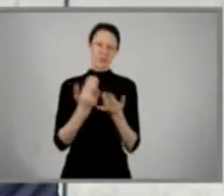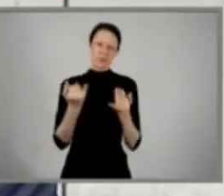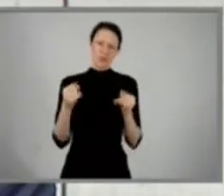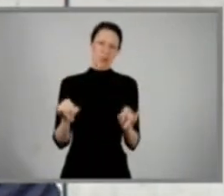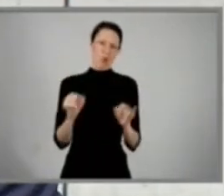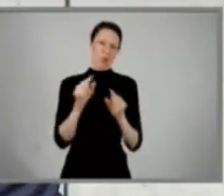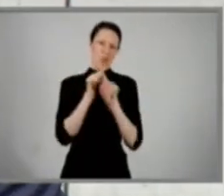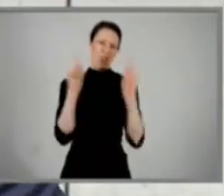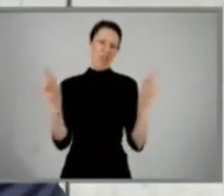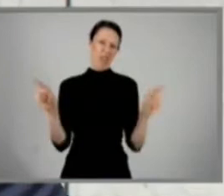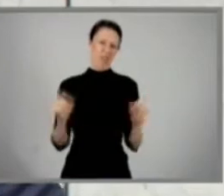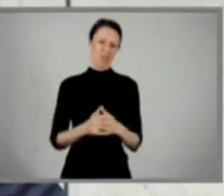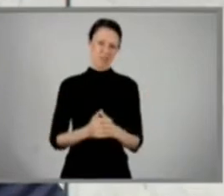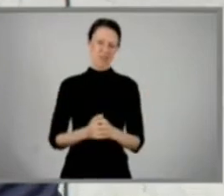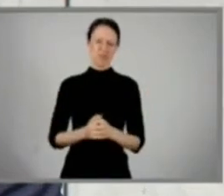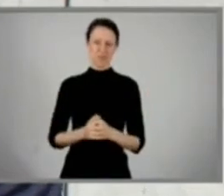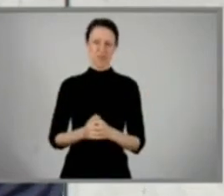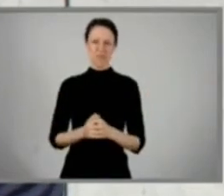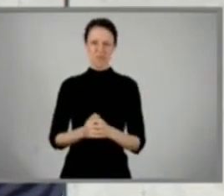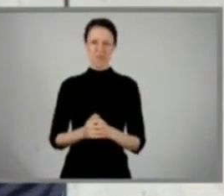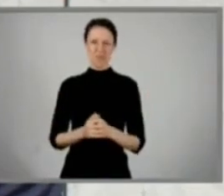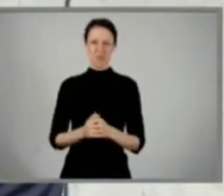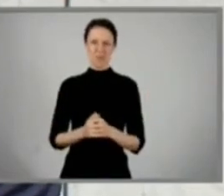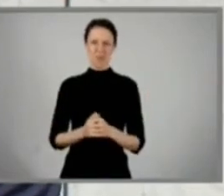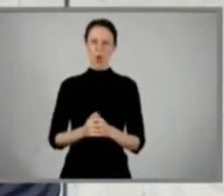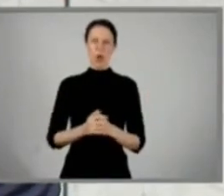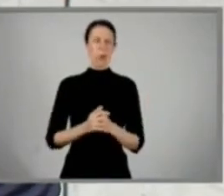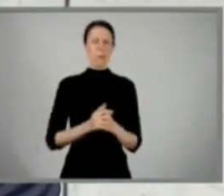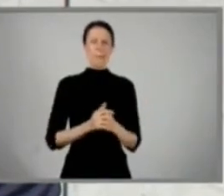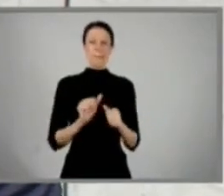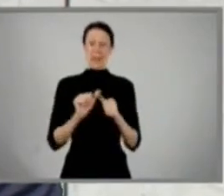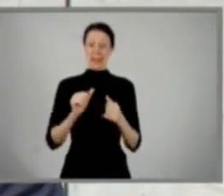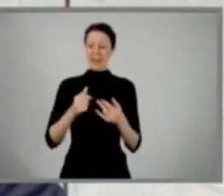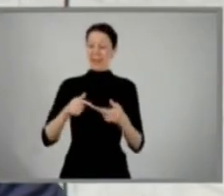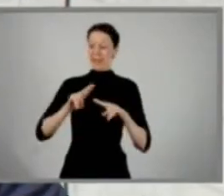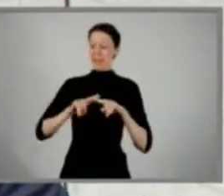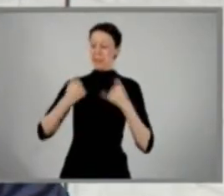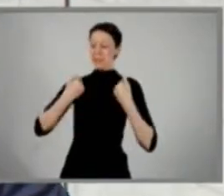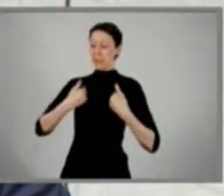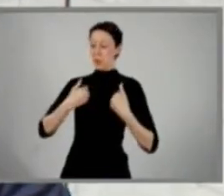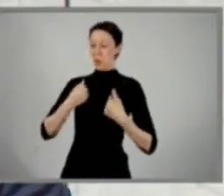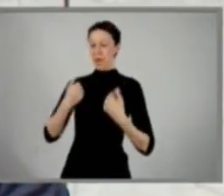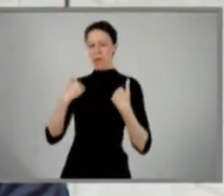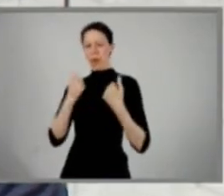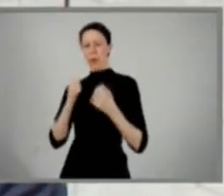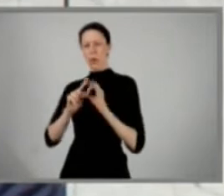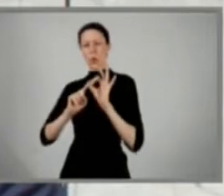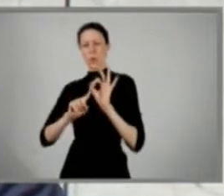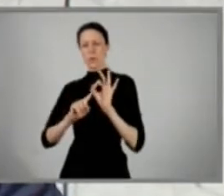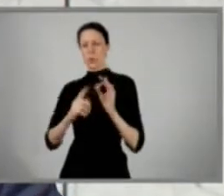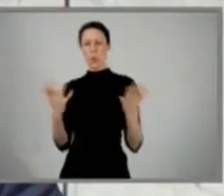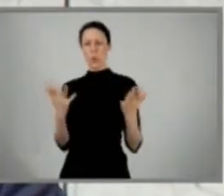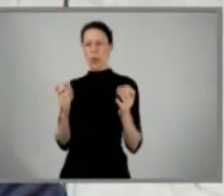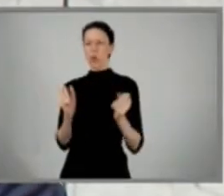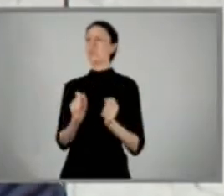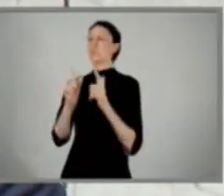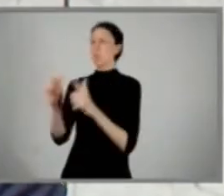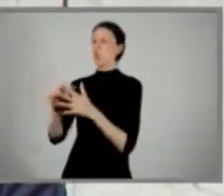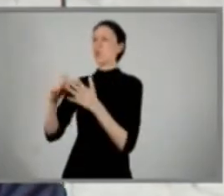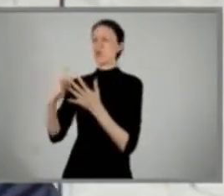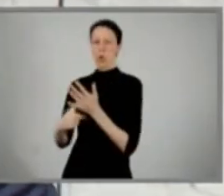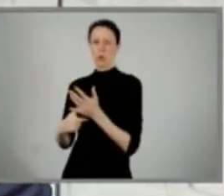You don't go to Dr. Google, you go to the doctor. When it comes to these things, and seek your medical advice from your GP